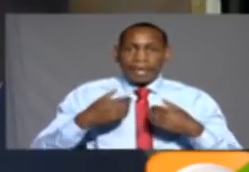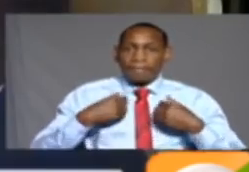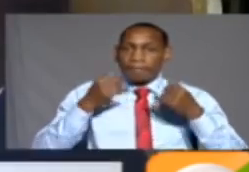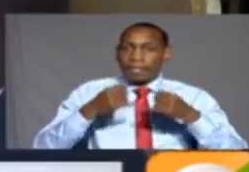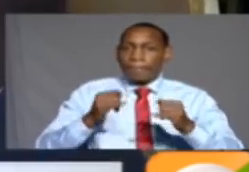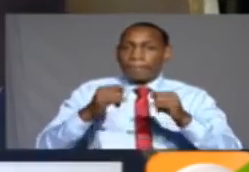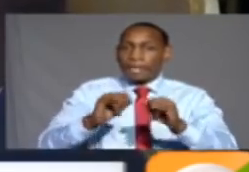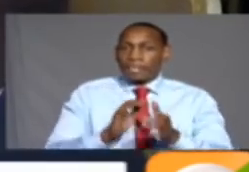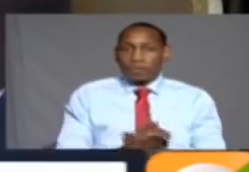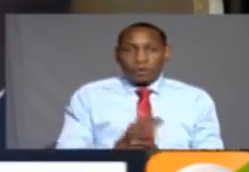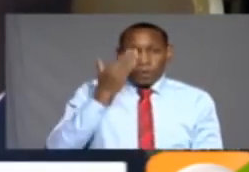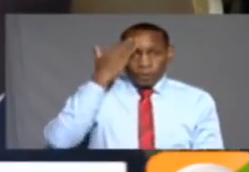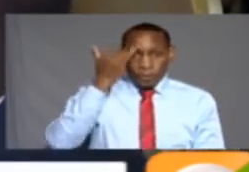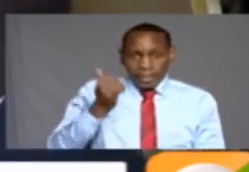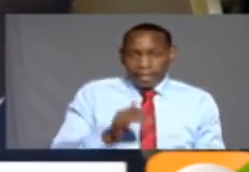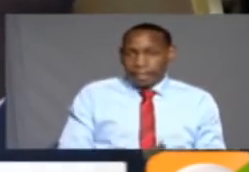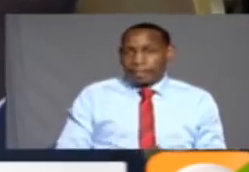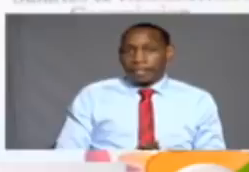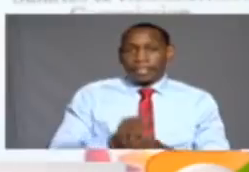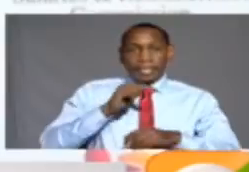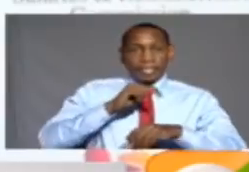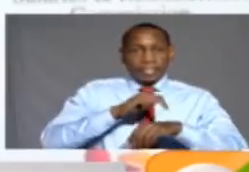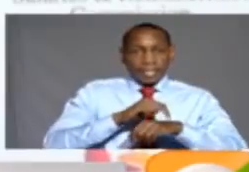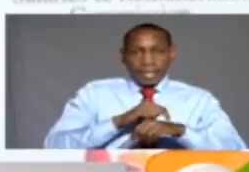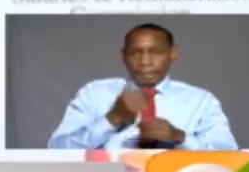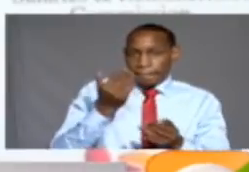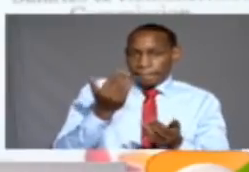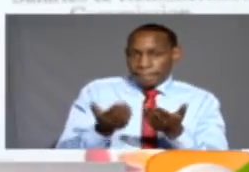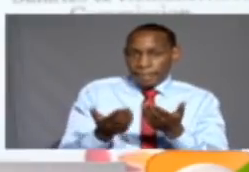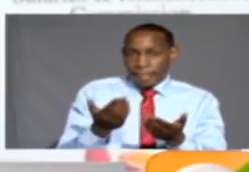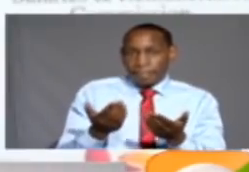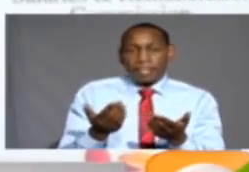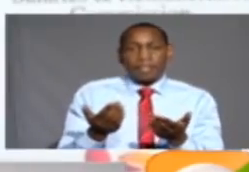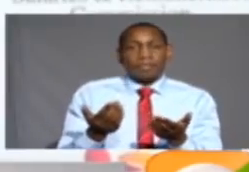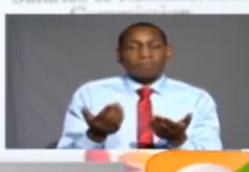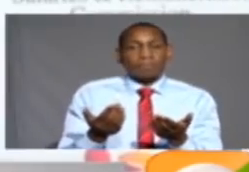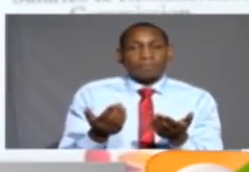implemented, so that while you contain wage bill at this